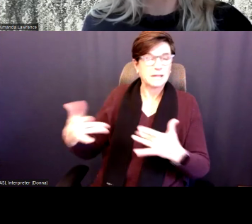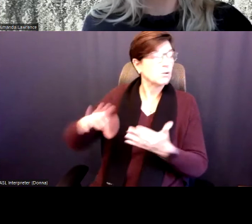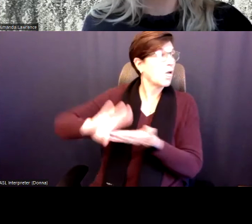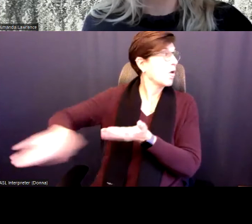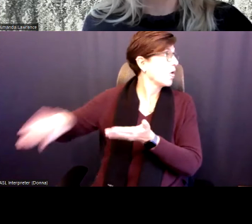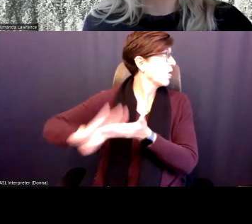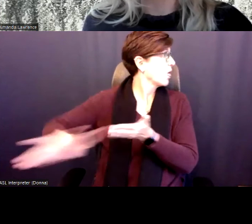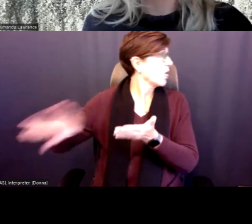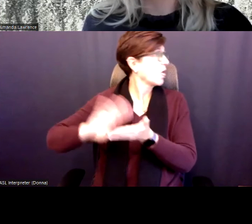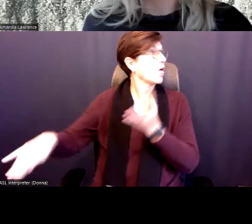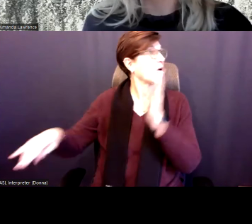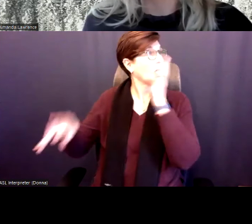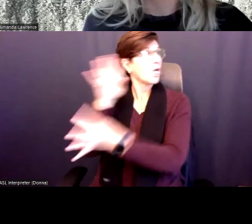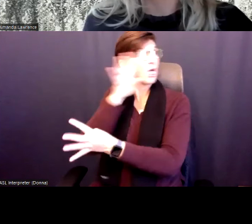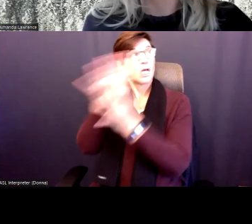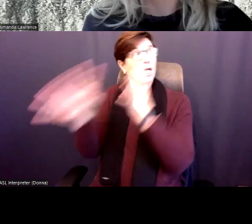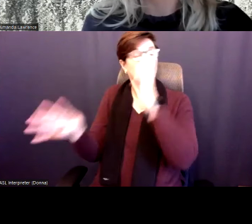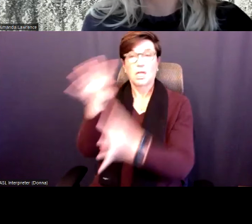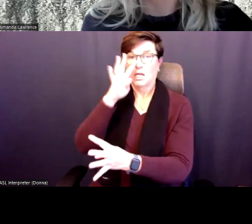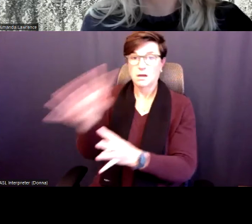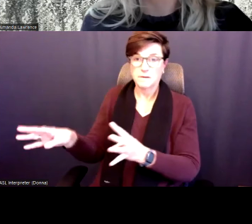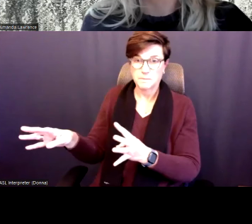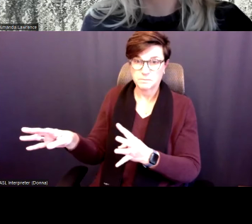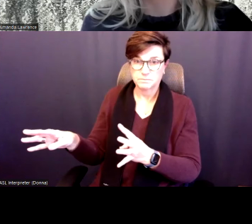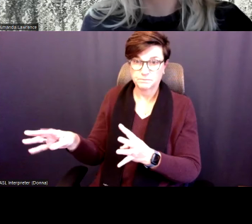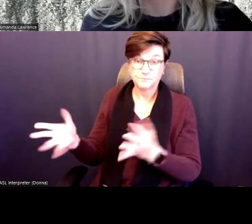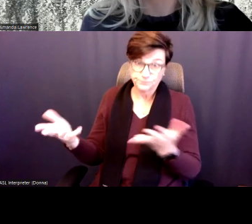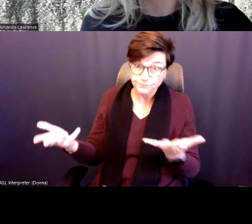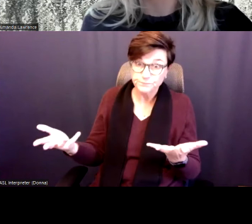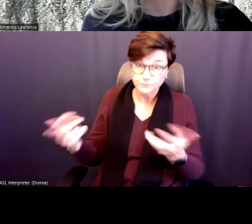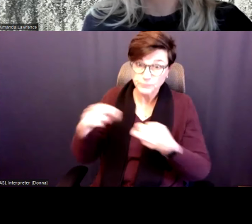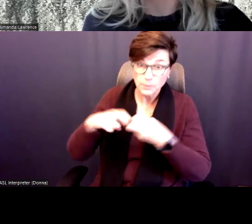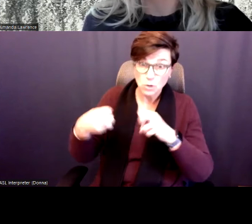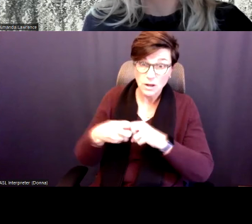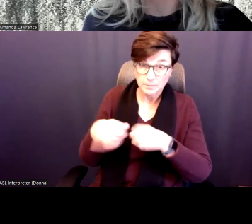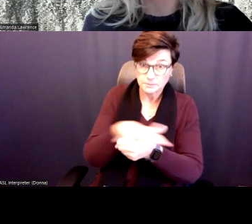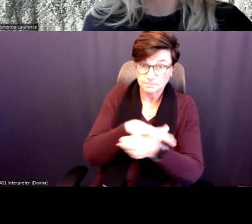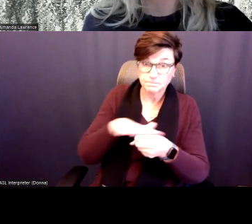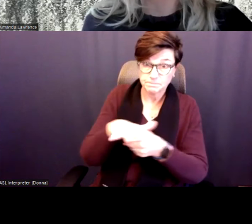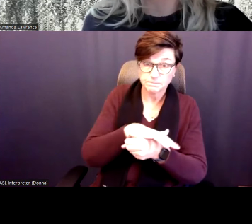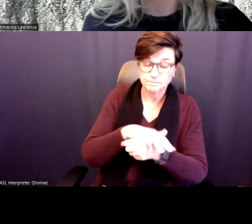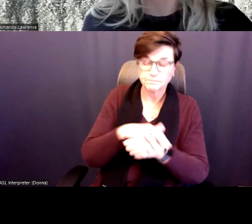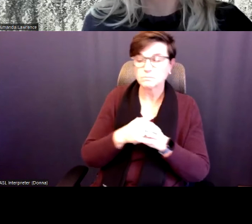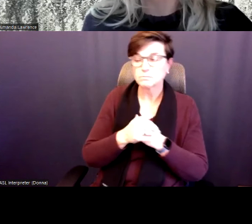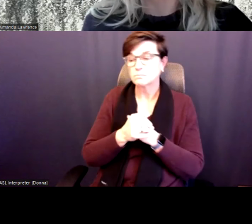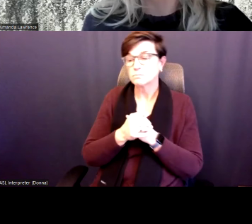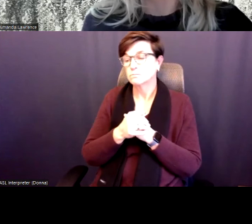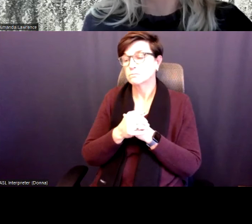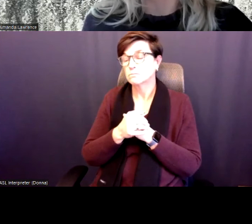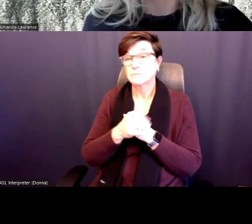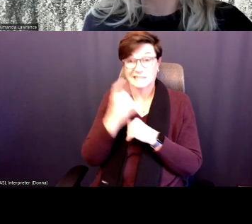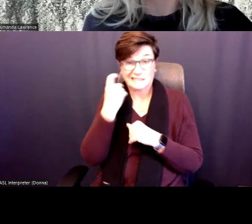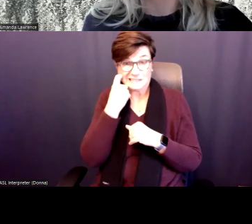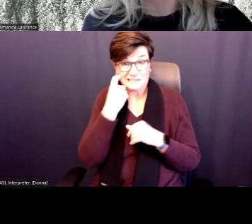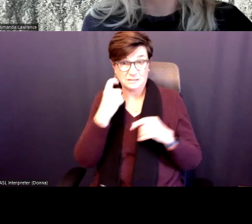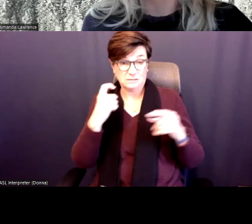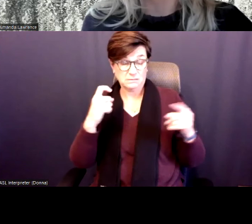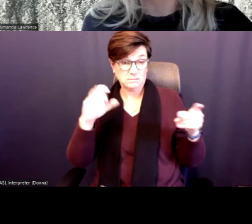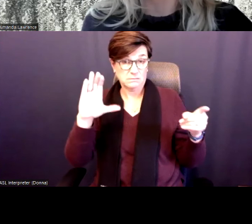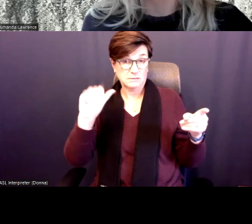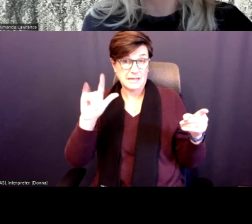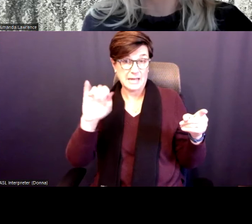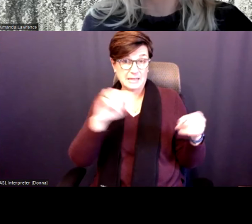today. Our efforts with the coalition that Callie just graciously mentioned, thank you for that, Callie, but